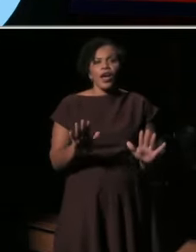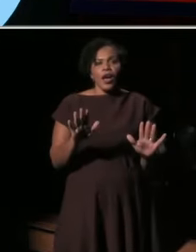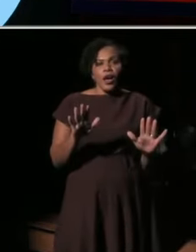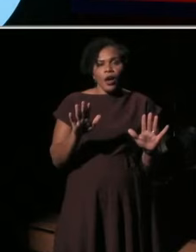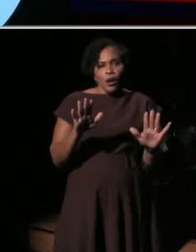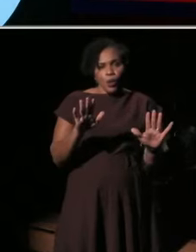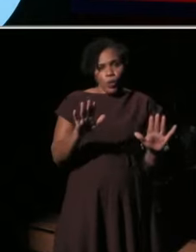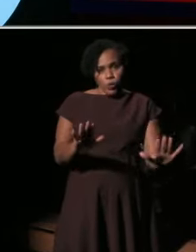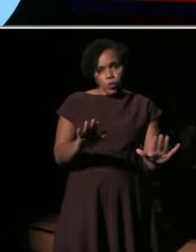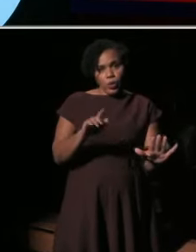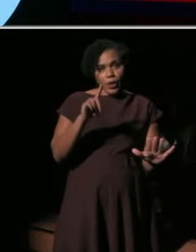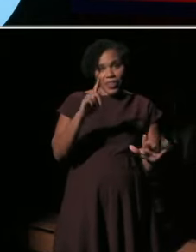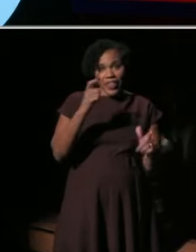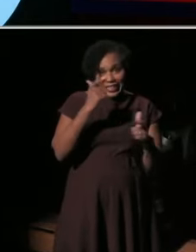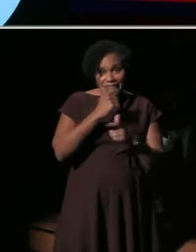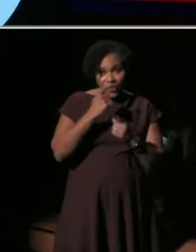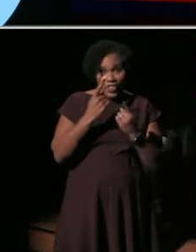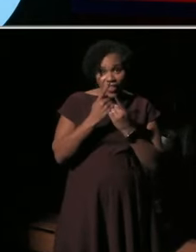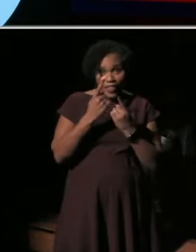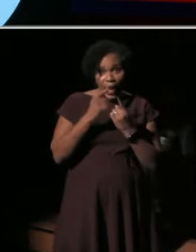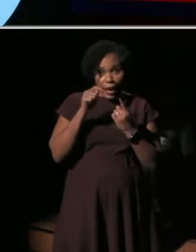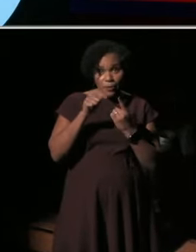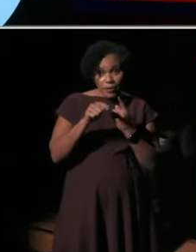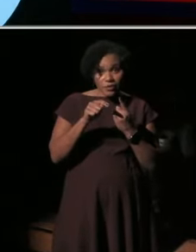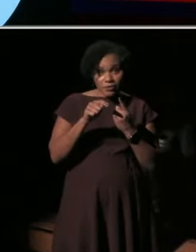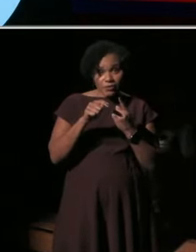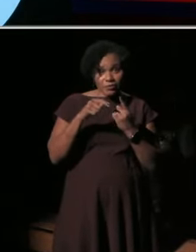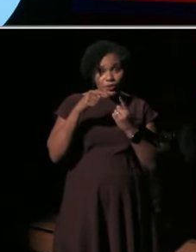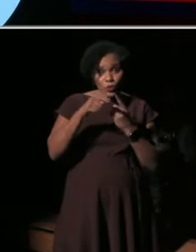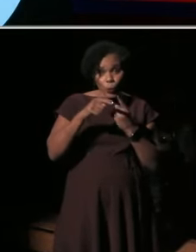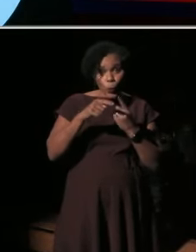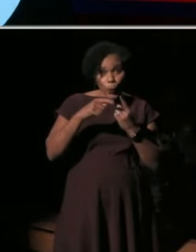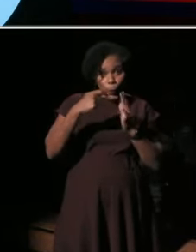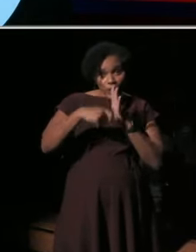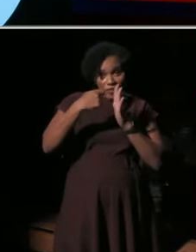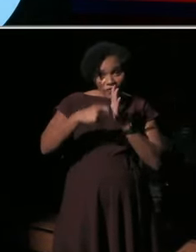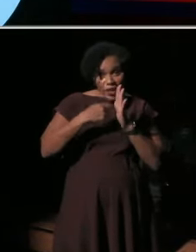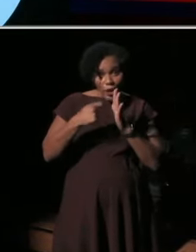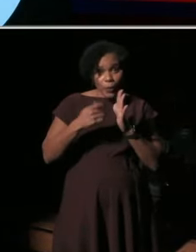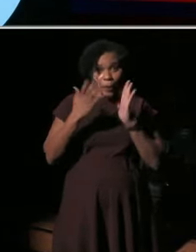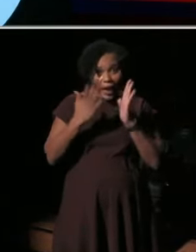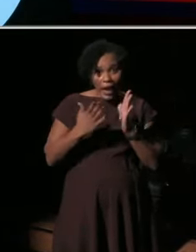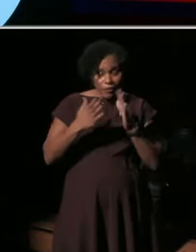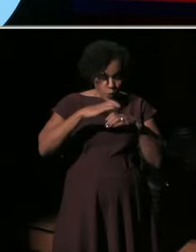Okay, that's the funniest thing that ever happened on this movie. Me taking my shoes off.